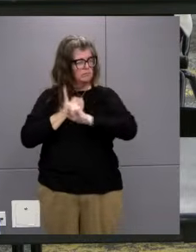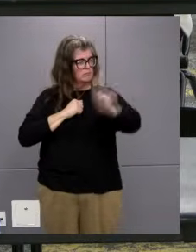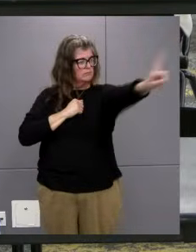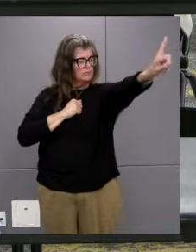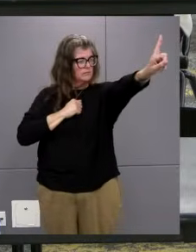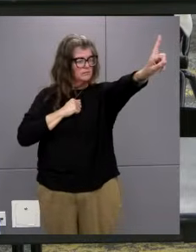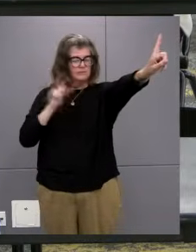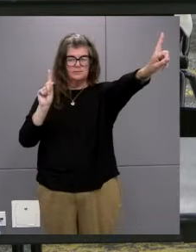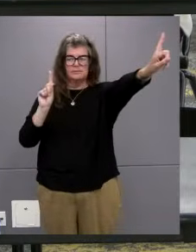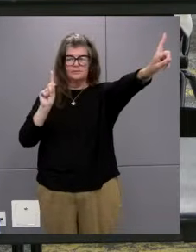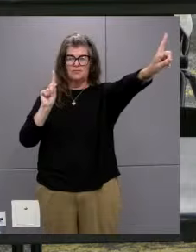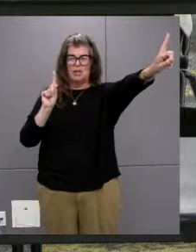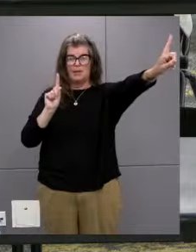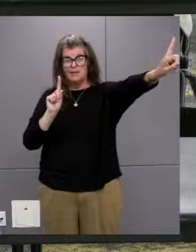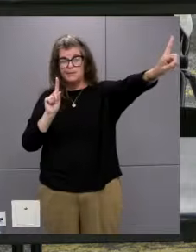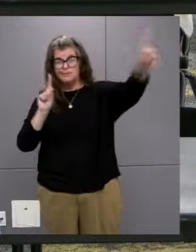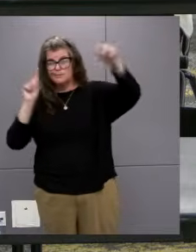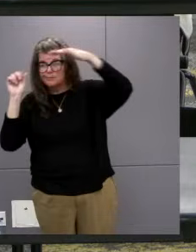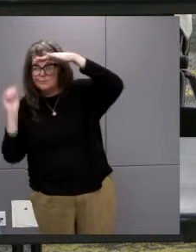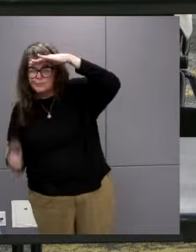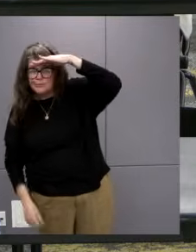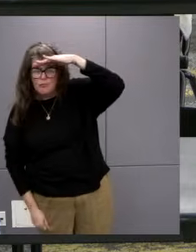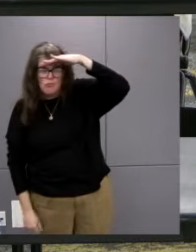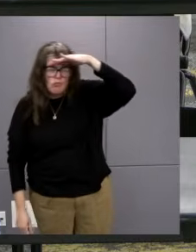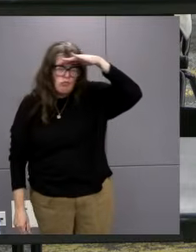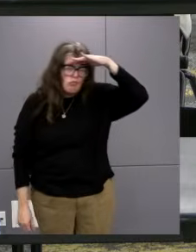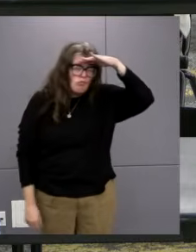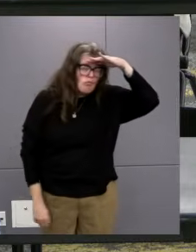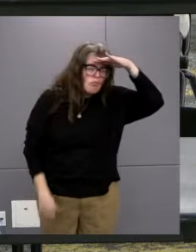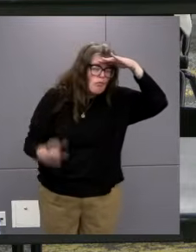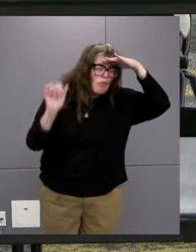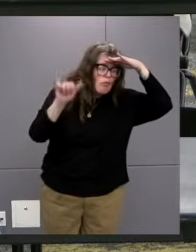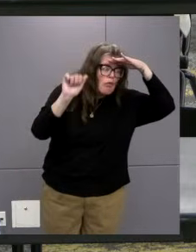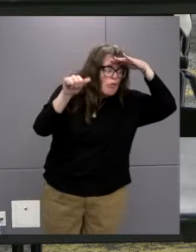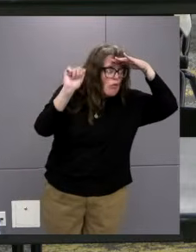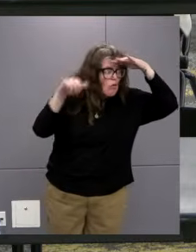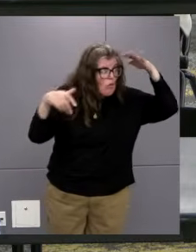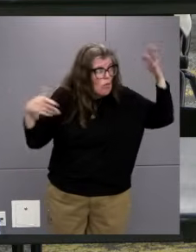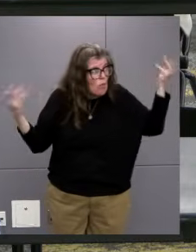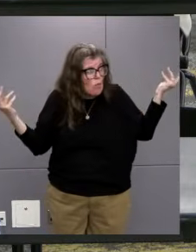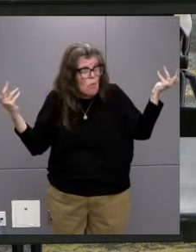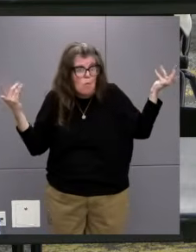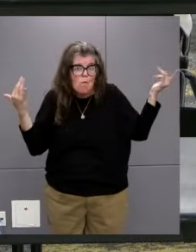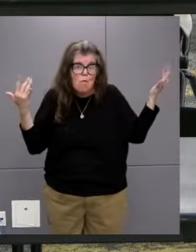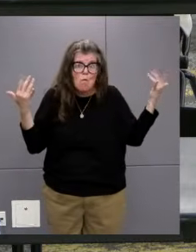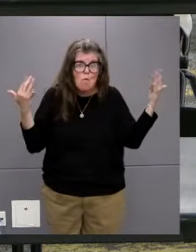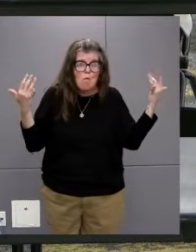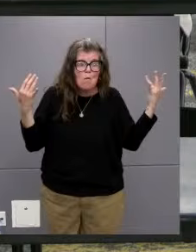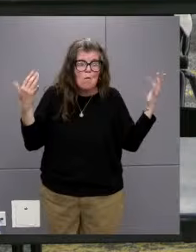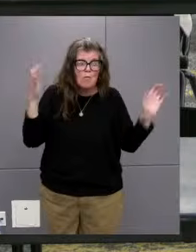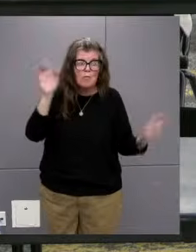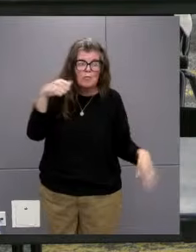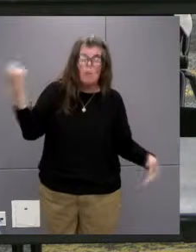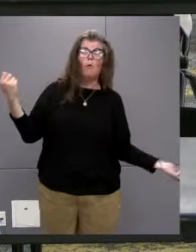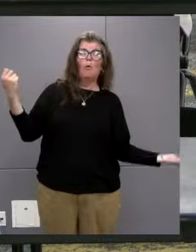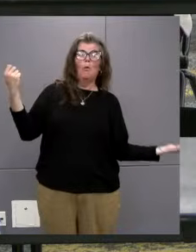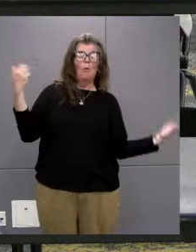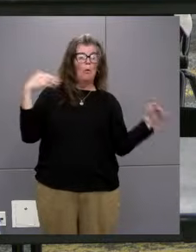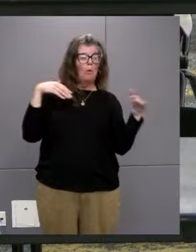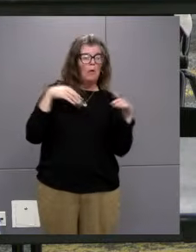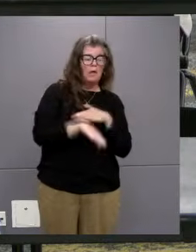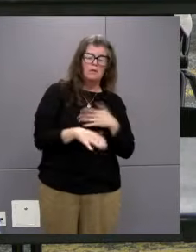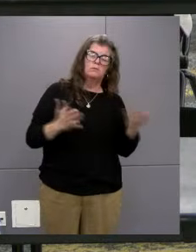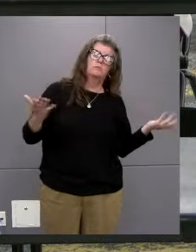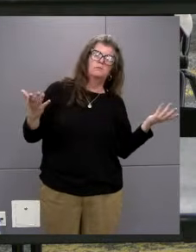I'm in the same position that I was before. I'm waiting, I'm dependent on somebody else to let me in to conduct official business.